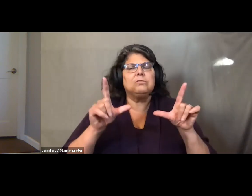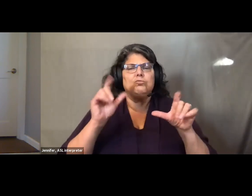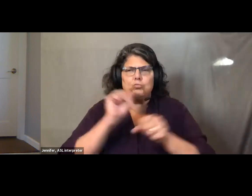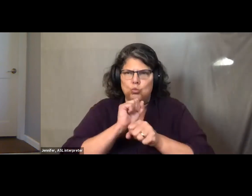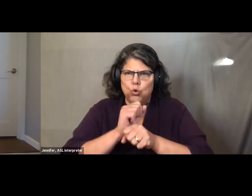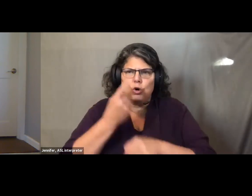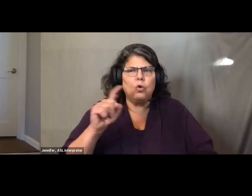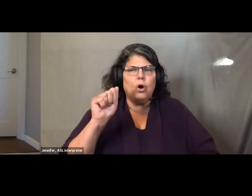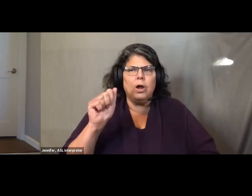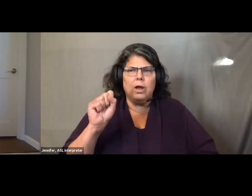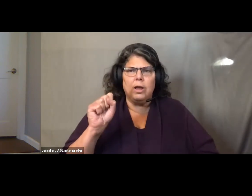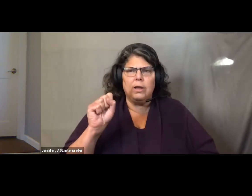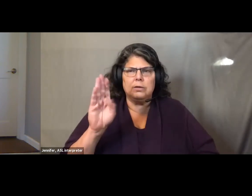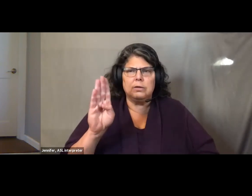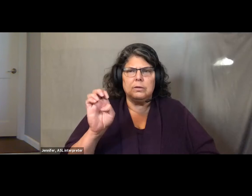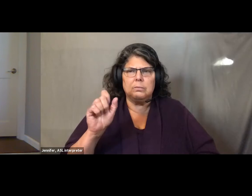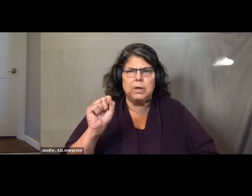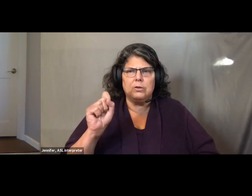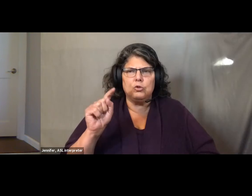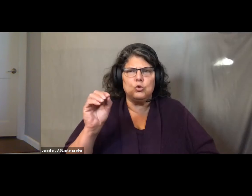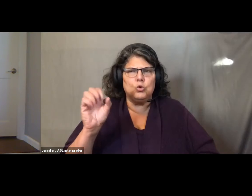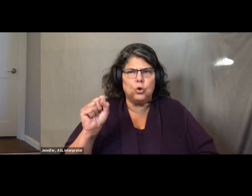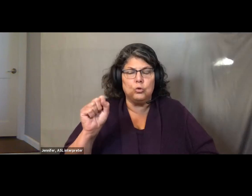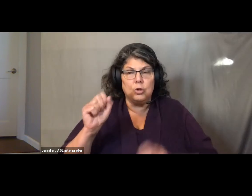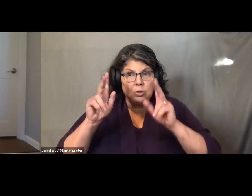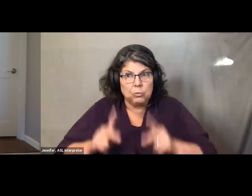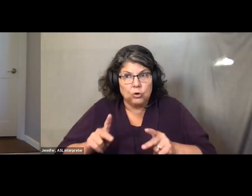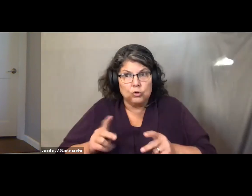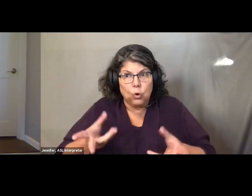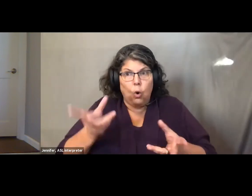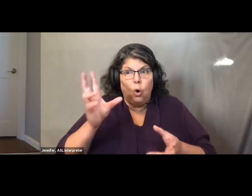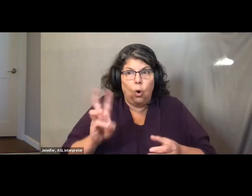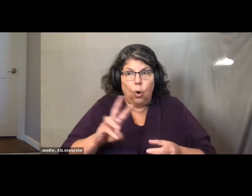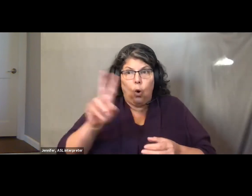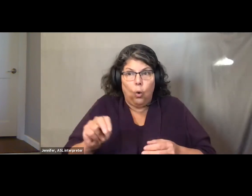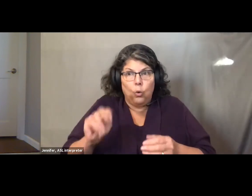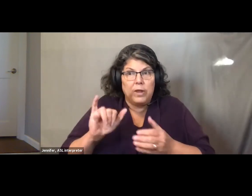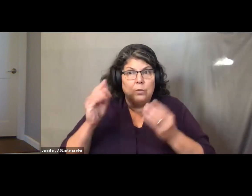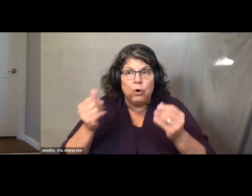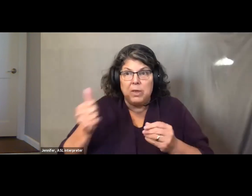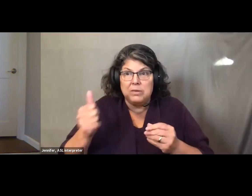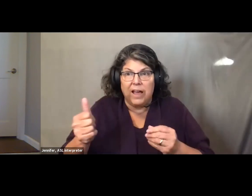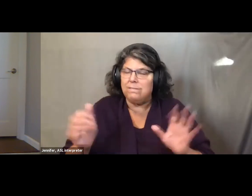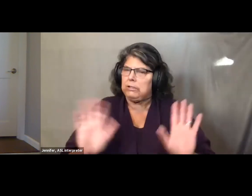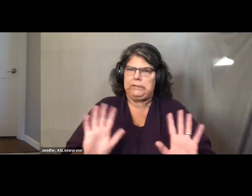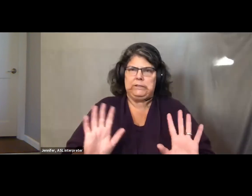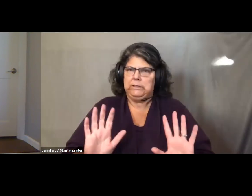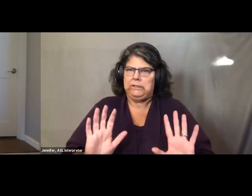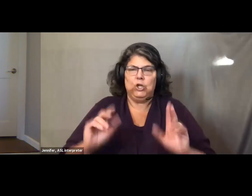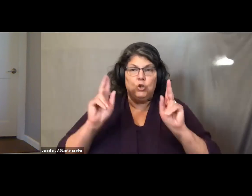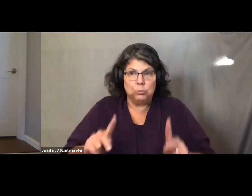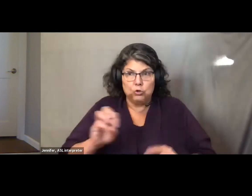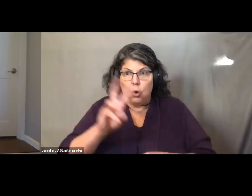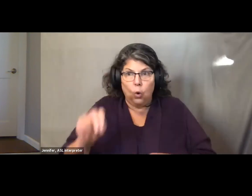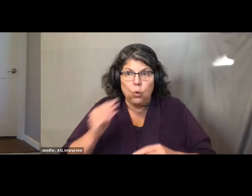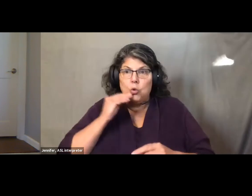the owner of the property. So it's not something that a homeowner can do. It needs to be a